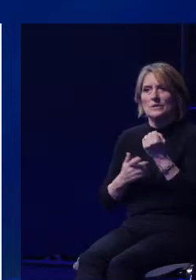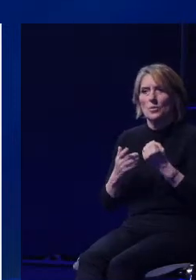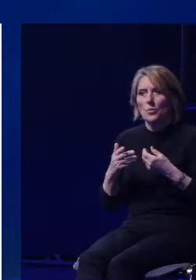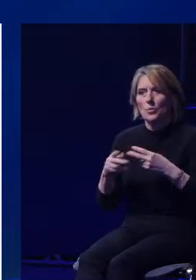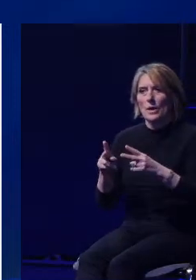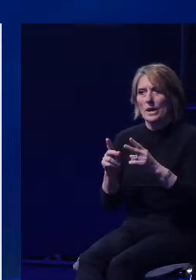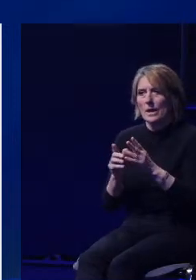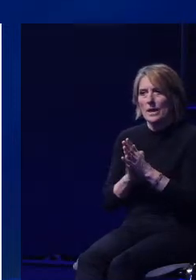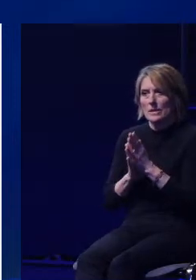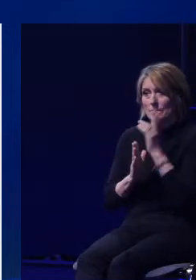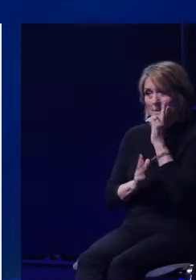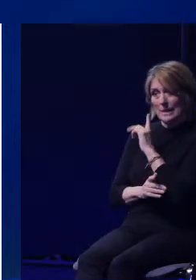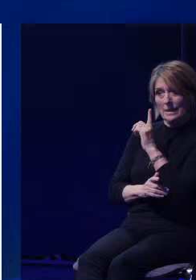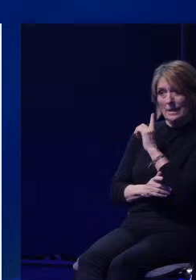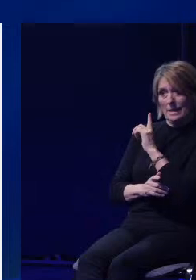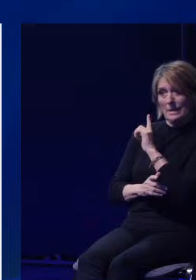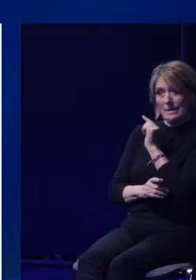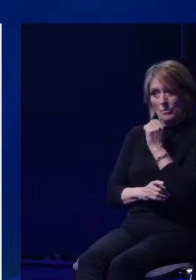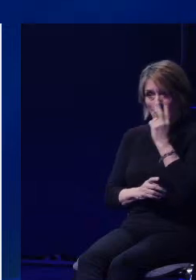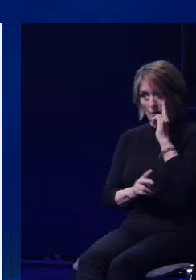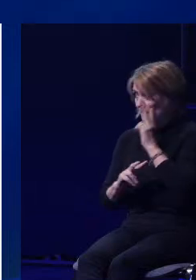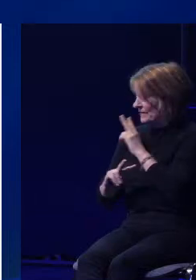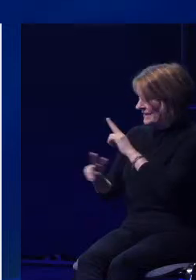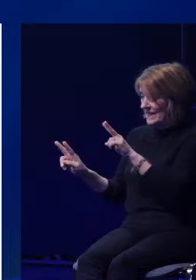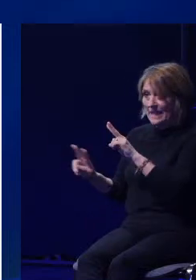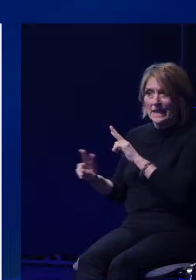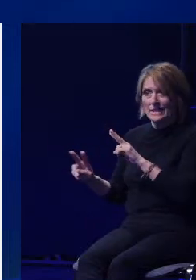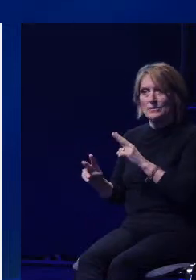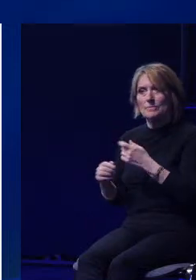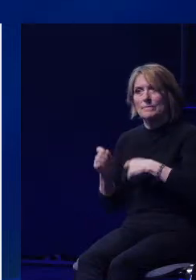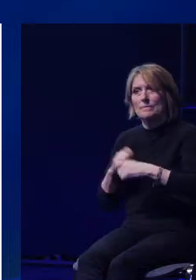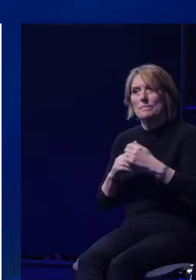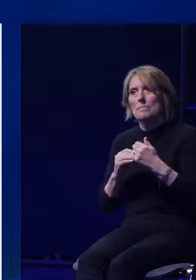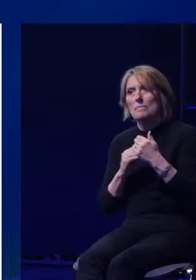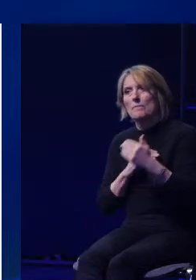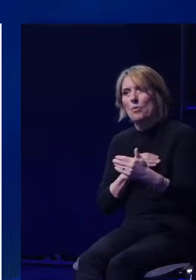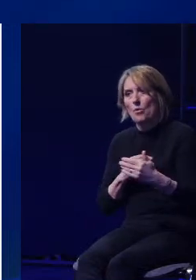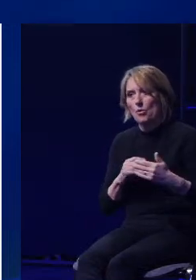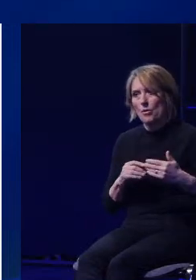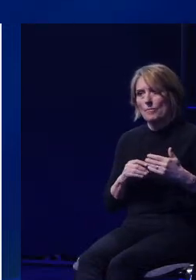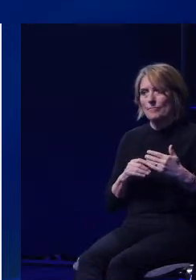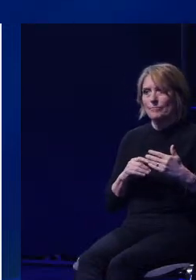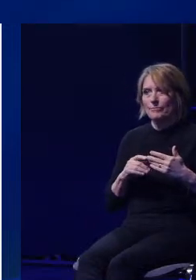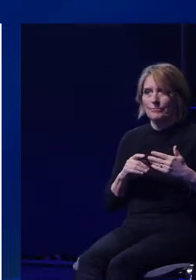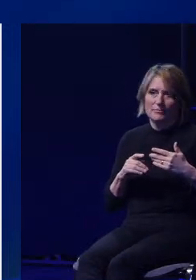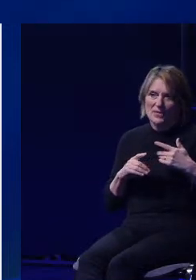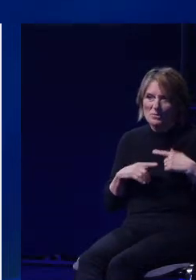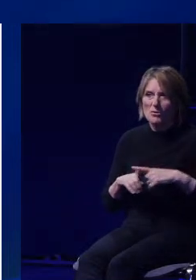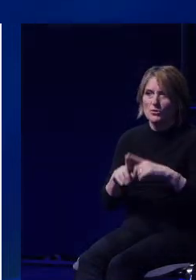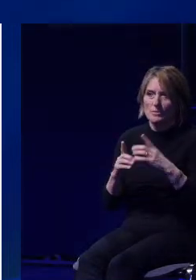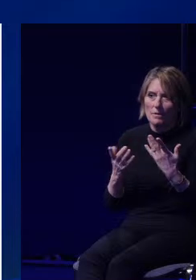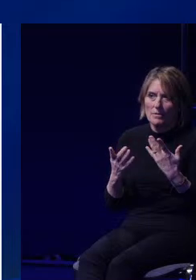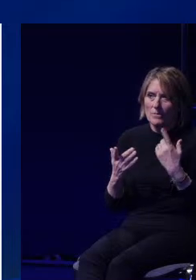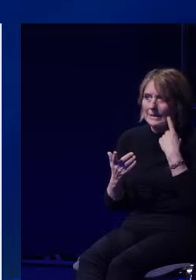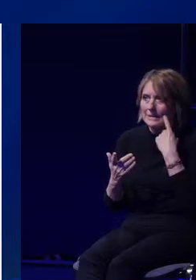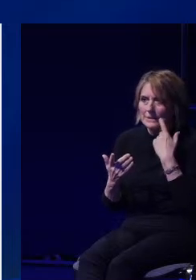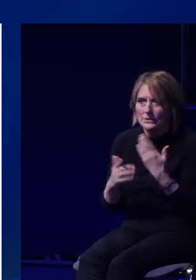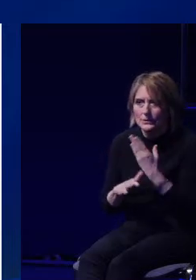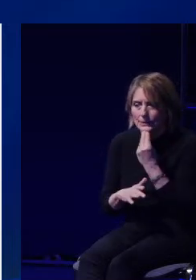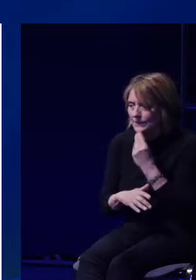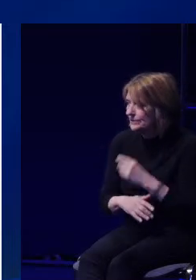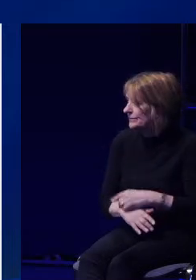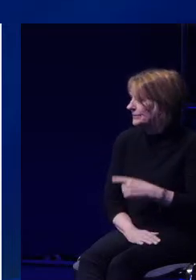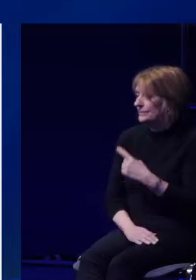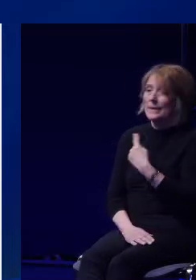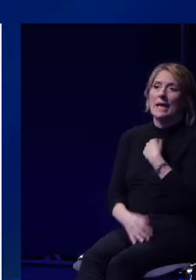seen maybe a bit more approachable for those people who don't want to climb up a learning curve that clearly is involved here. So we call